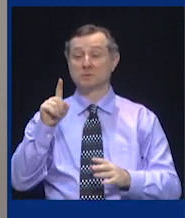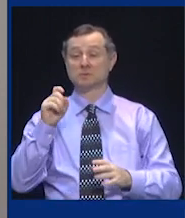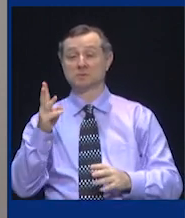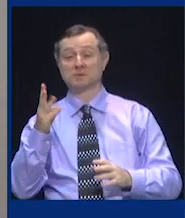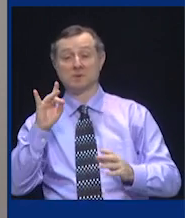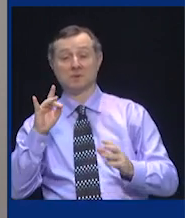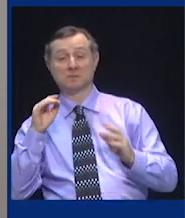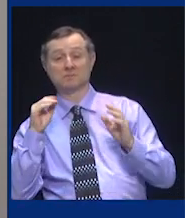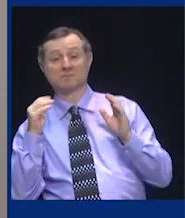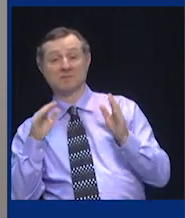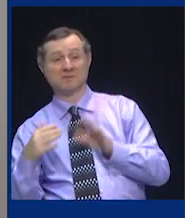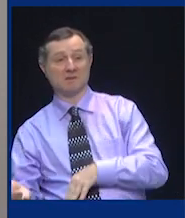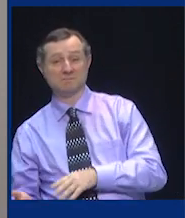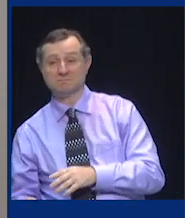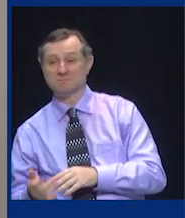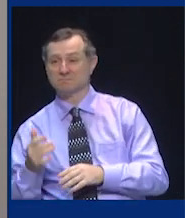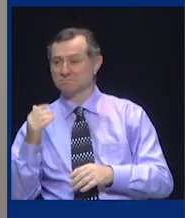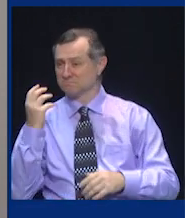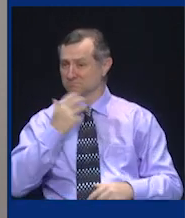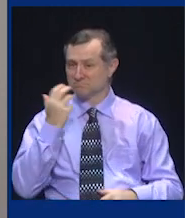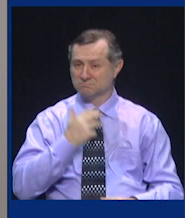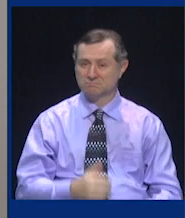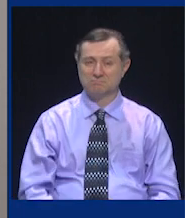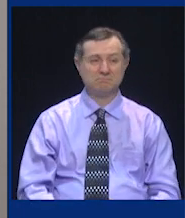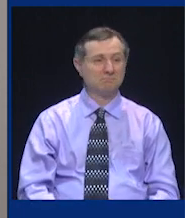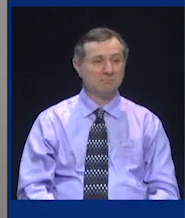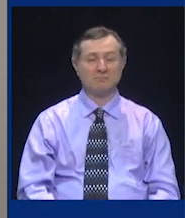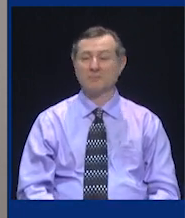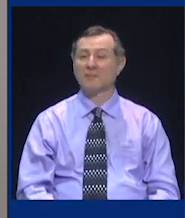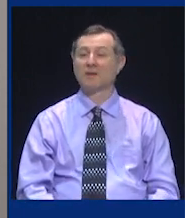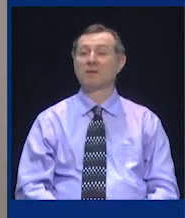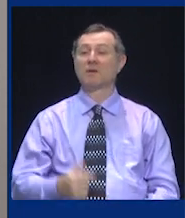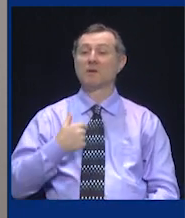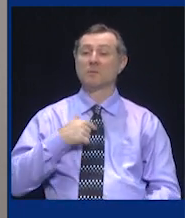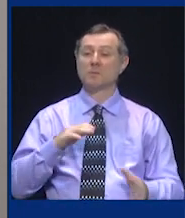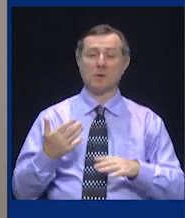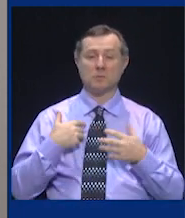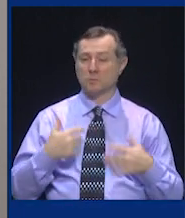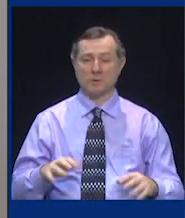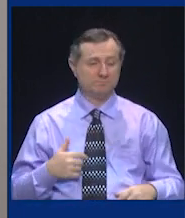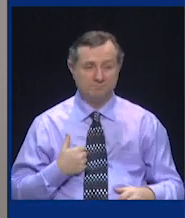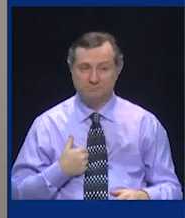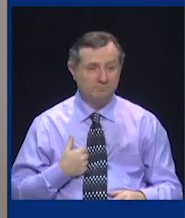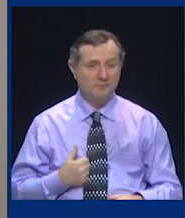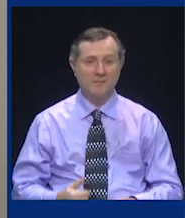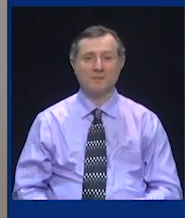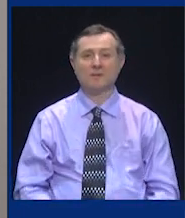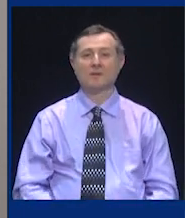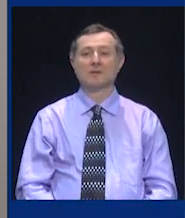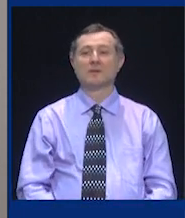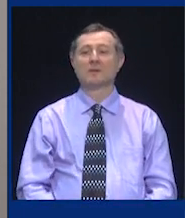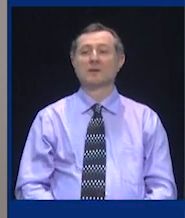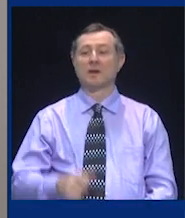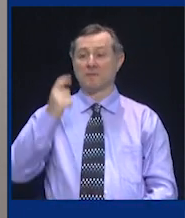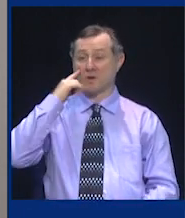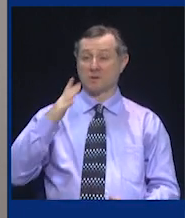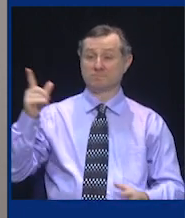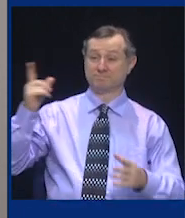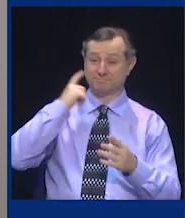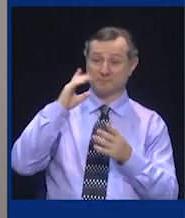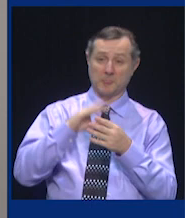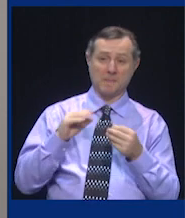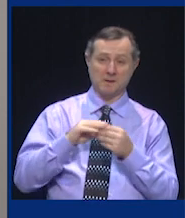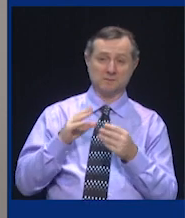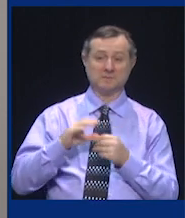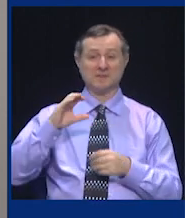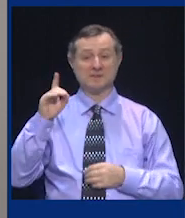Even one would have been too many. And we don't want to see that number go up. As the governor said, the data from the